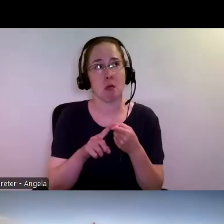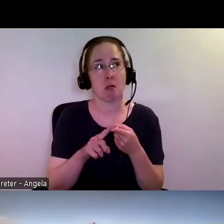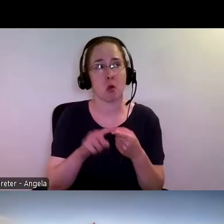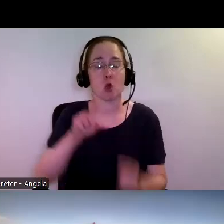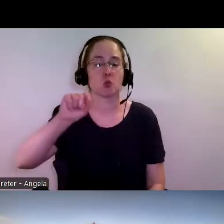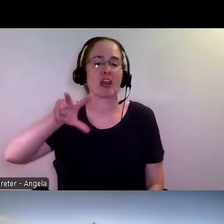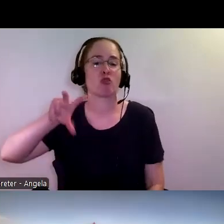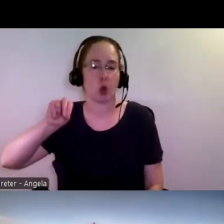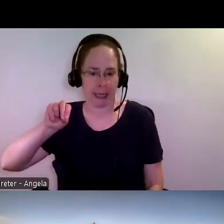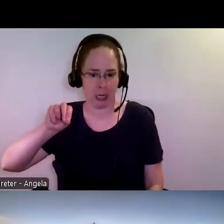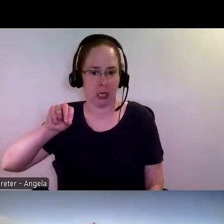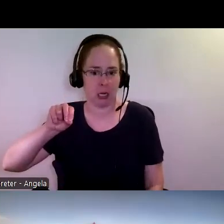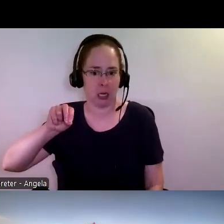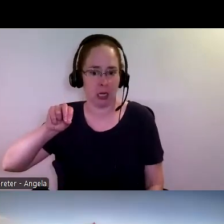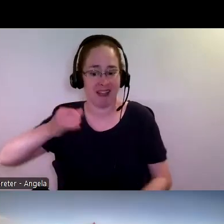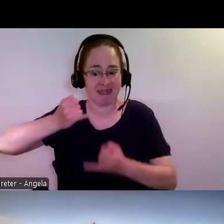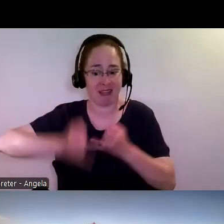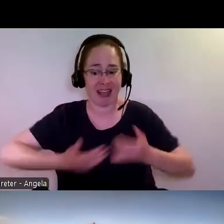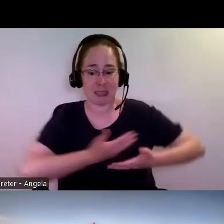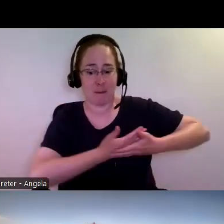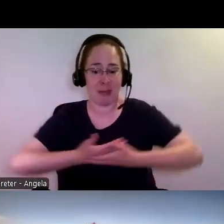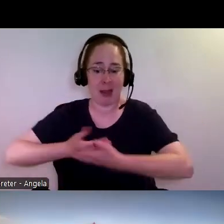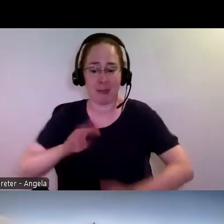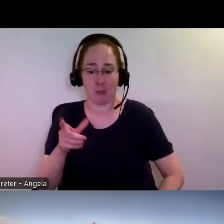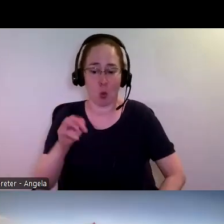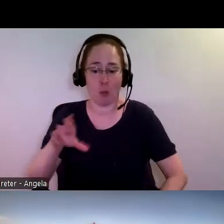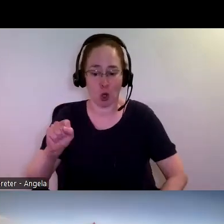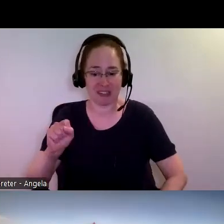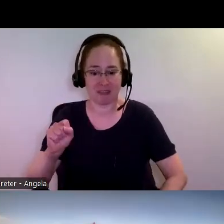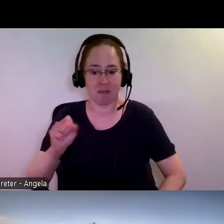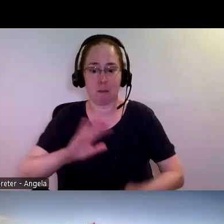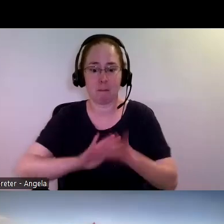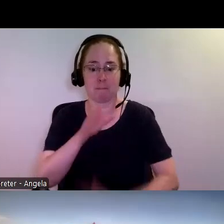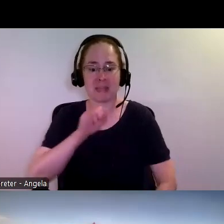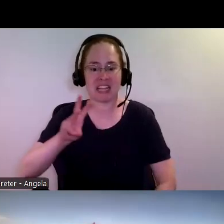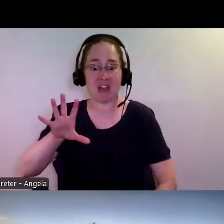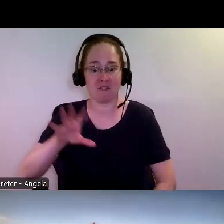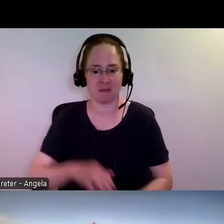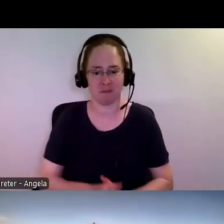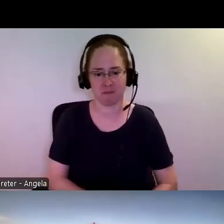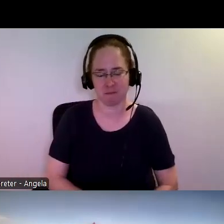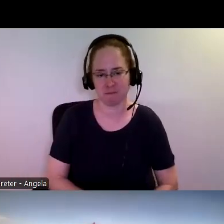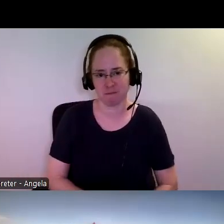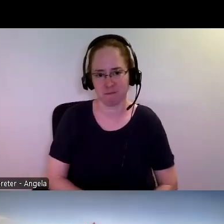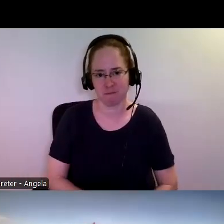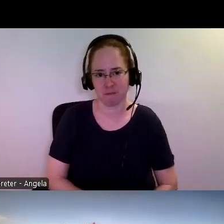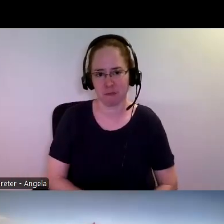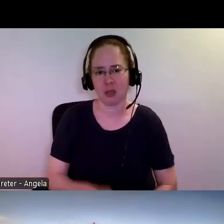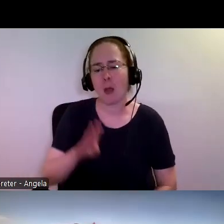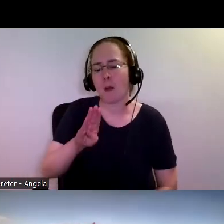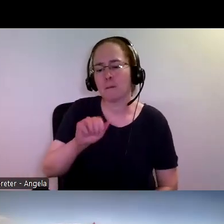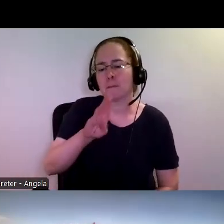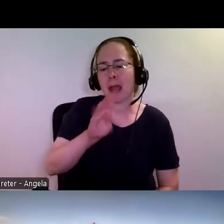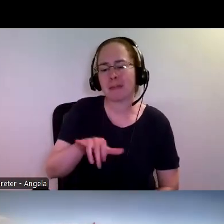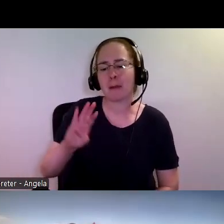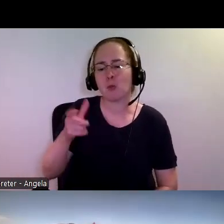2030, when the last of the baby boomers will turn 65. So baby boomers are essentially